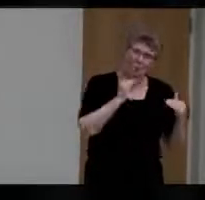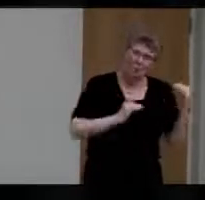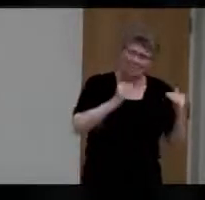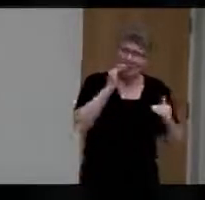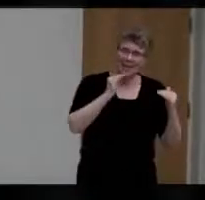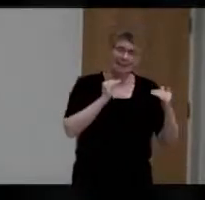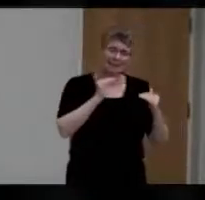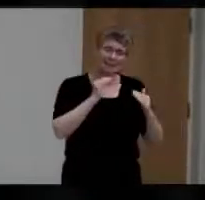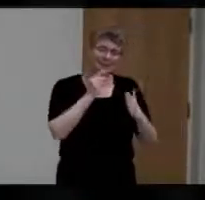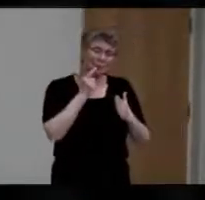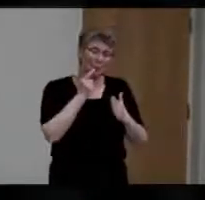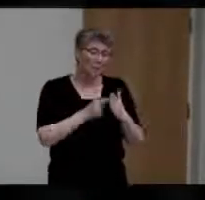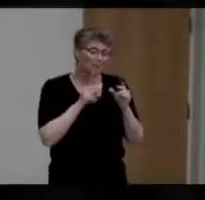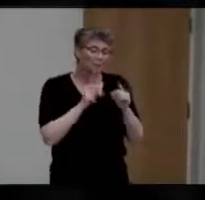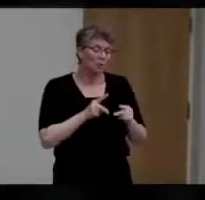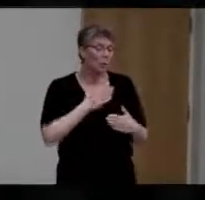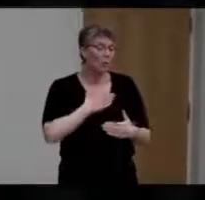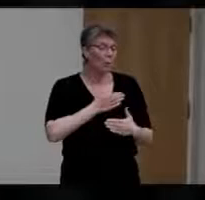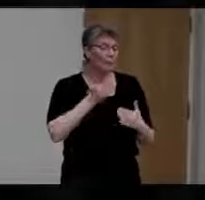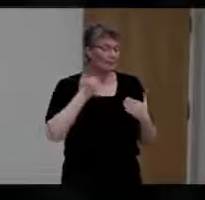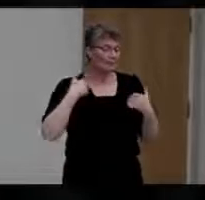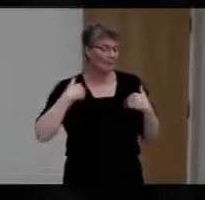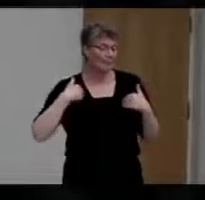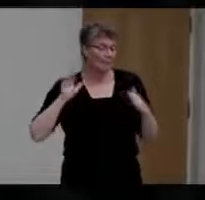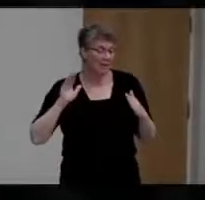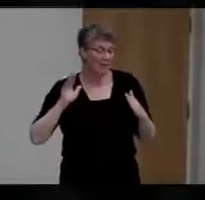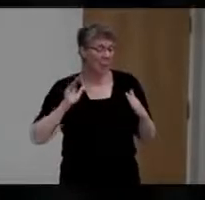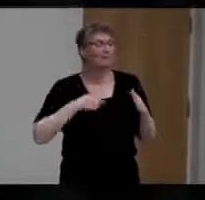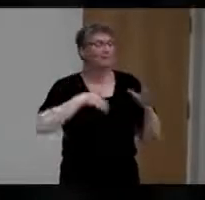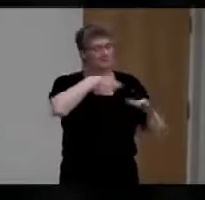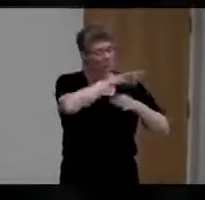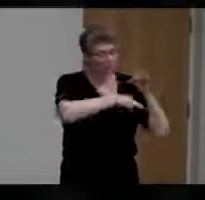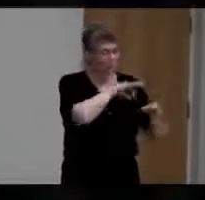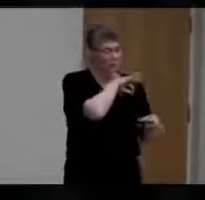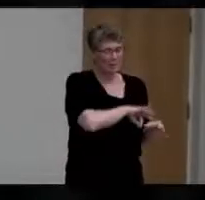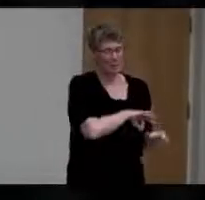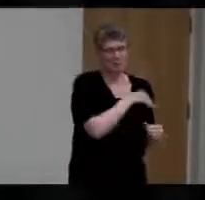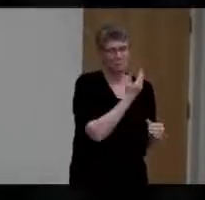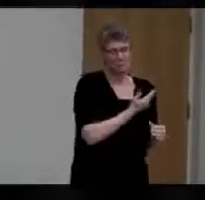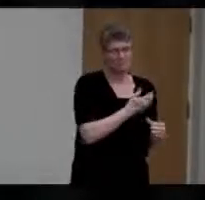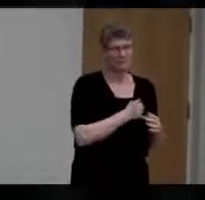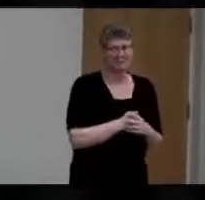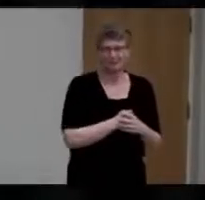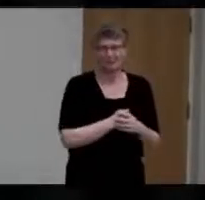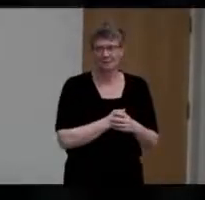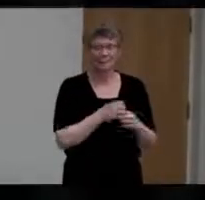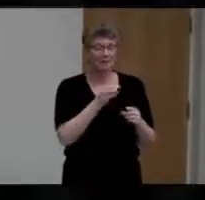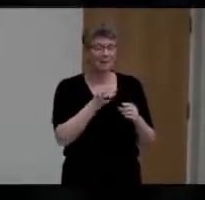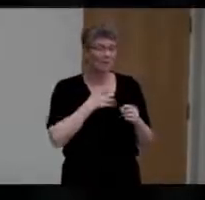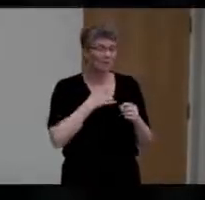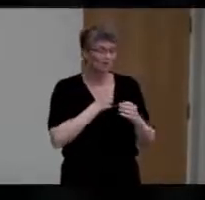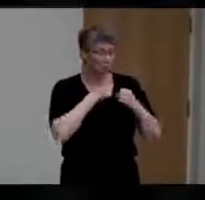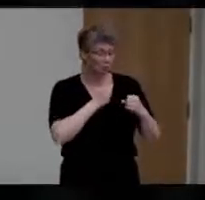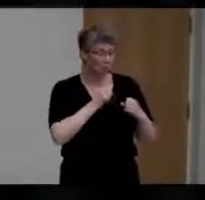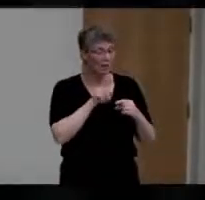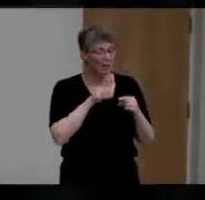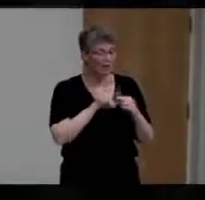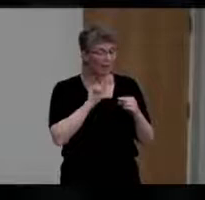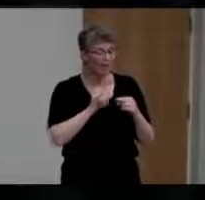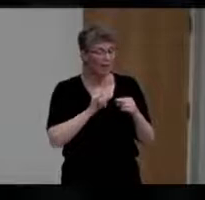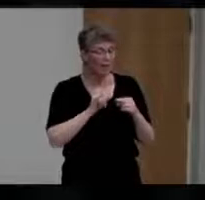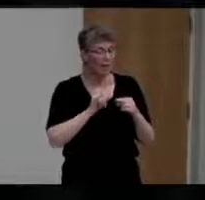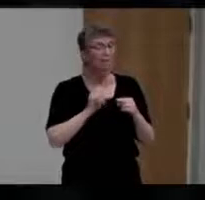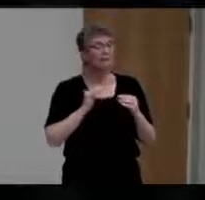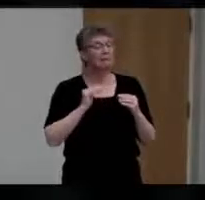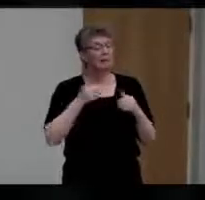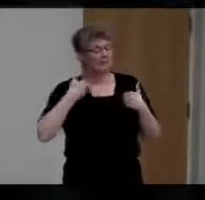What is more important? And if you feel passionately about this, I urge you to talk to your local politicians, because something has to change in the province, or we will be